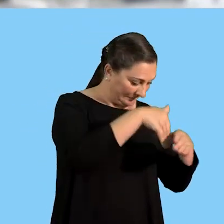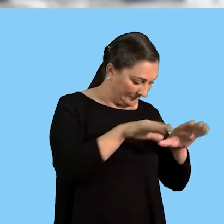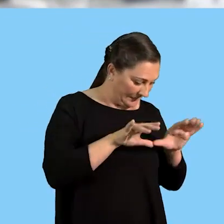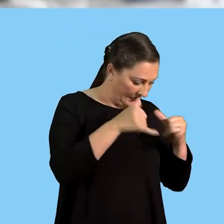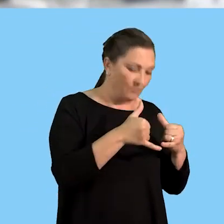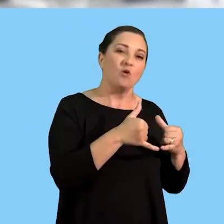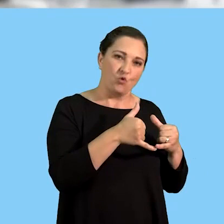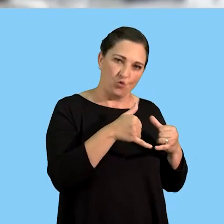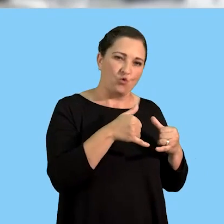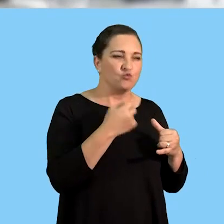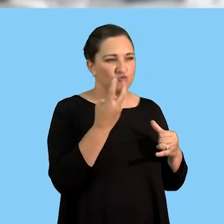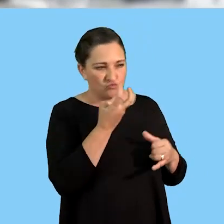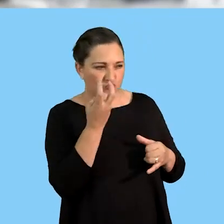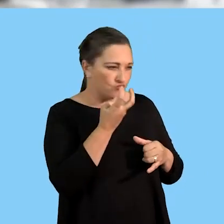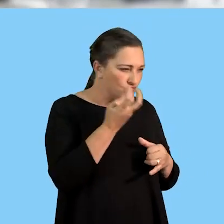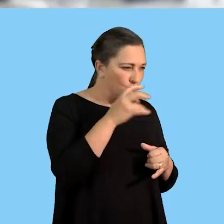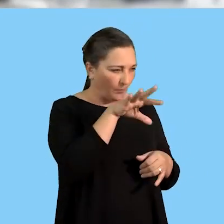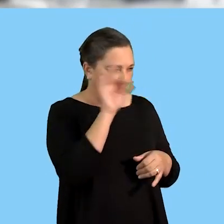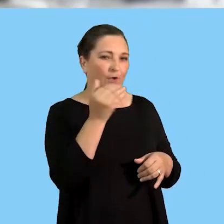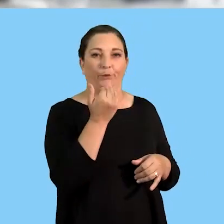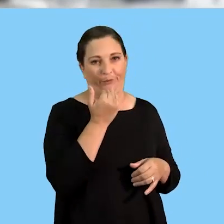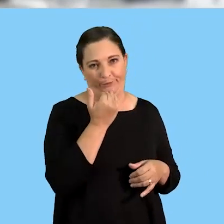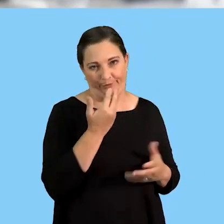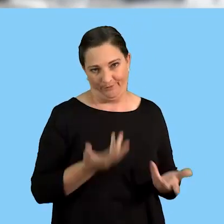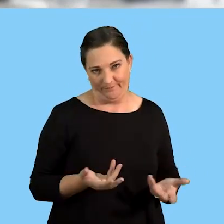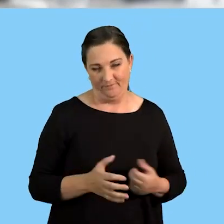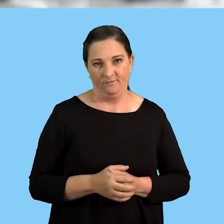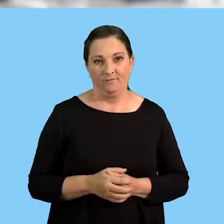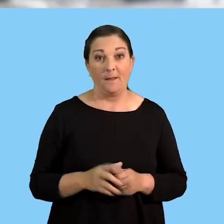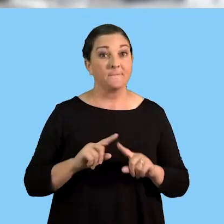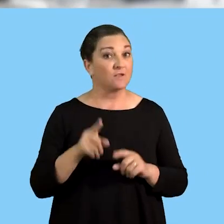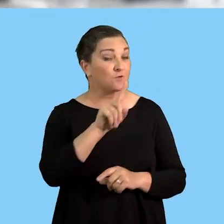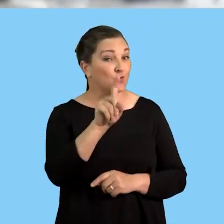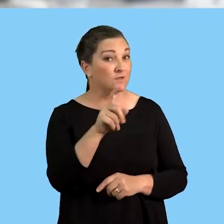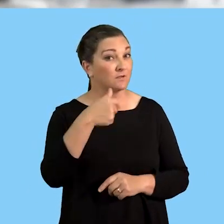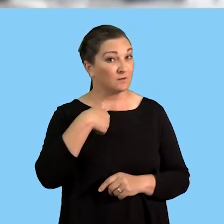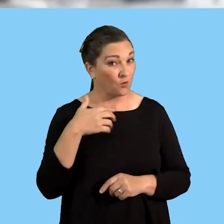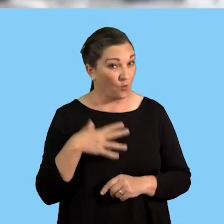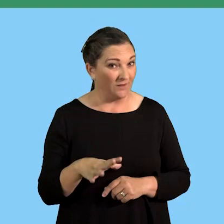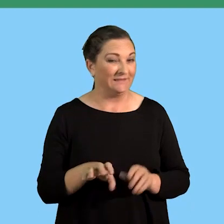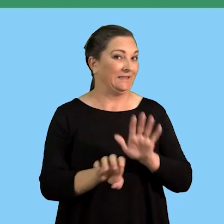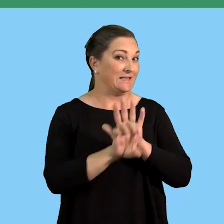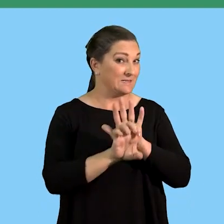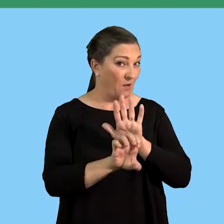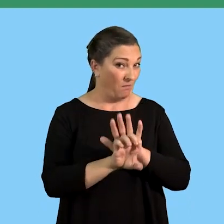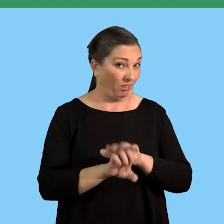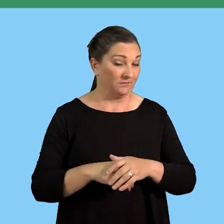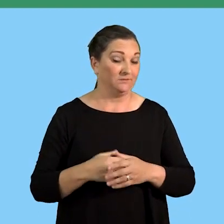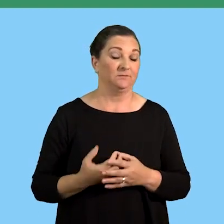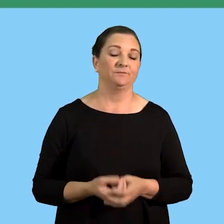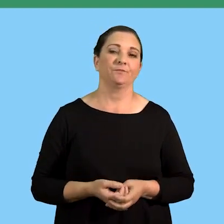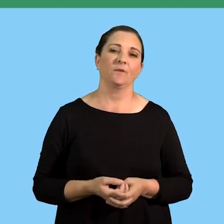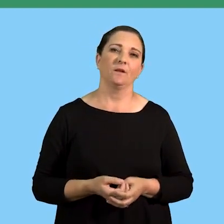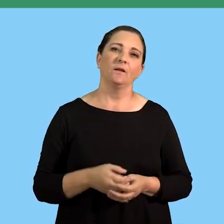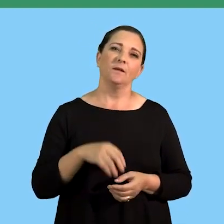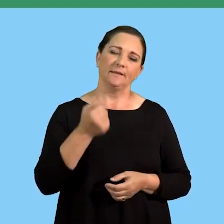are already inside the business. Now remember that the question wanted us to give examples. So